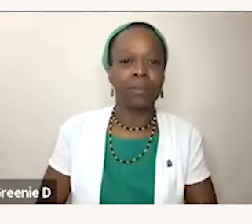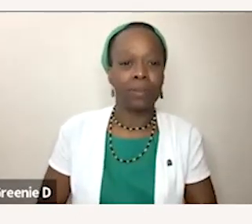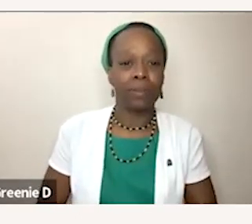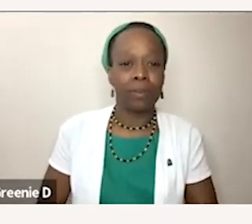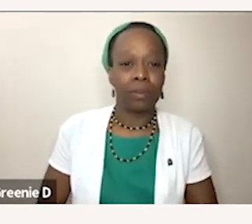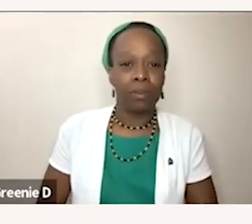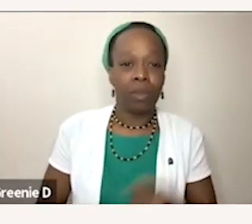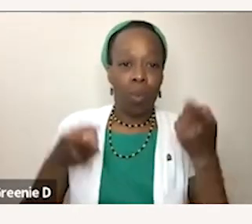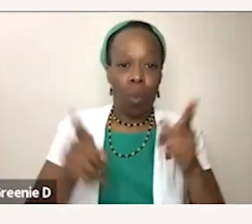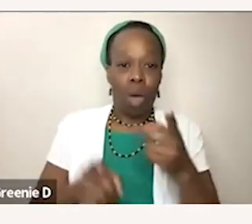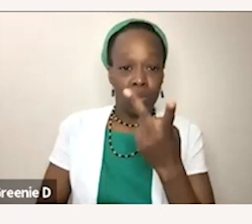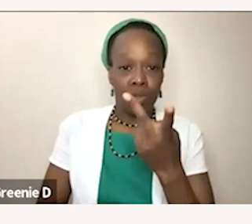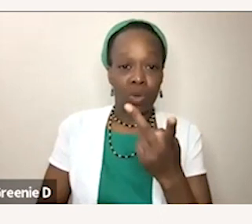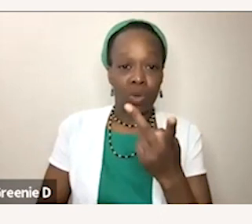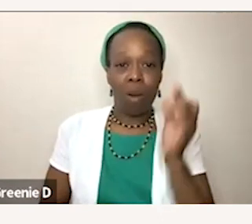that